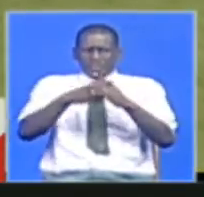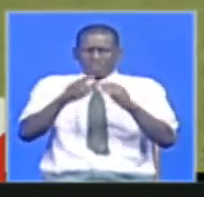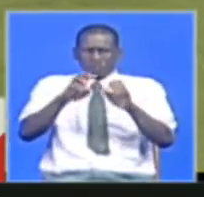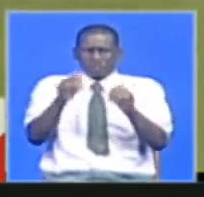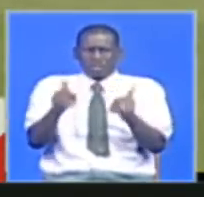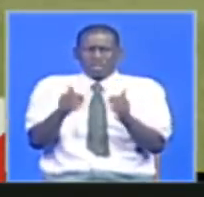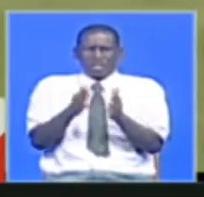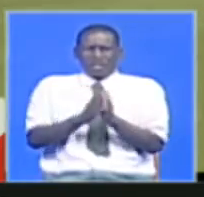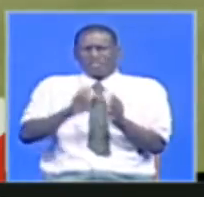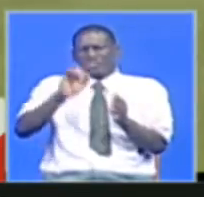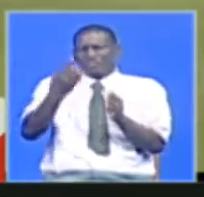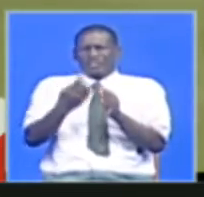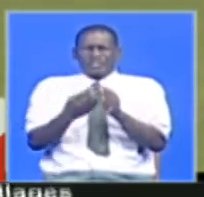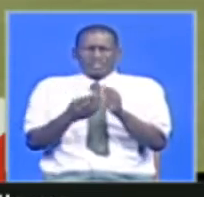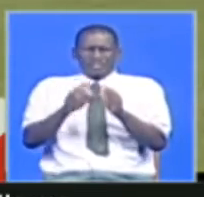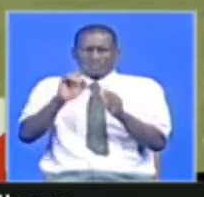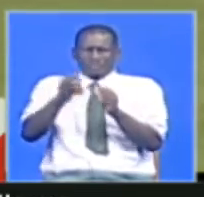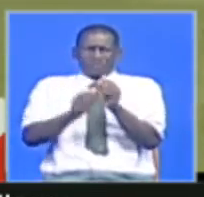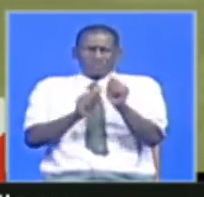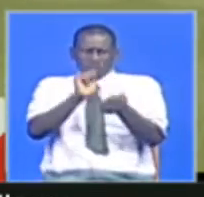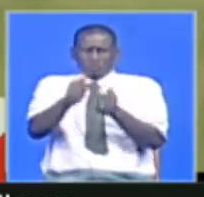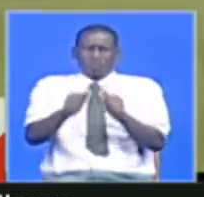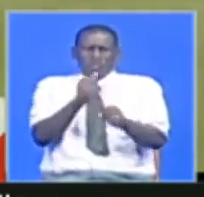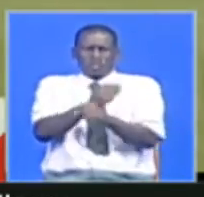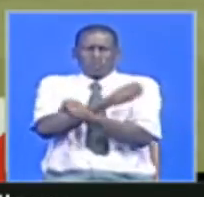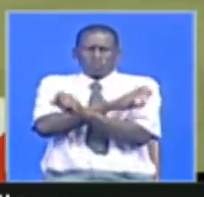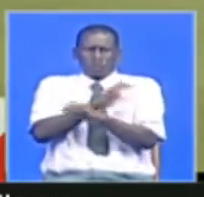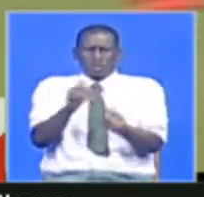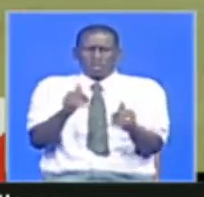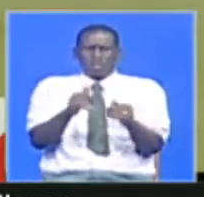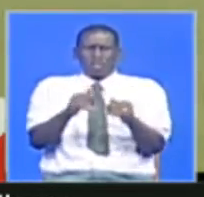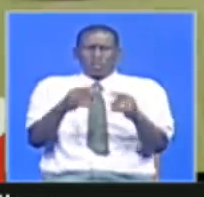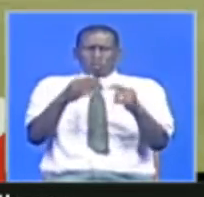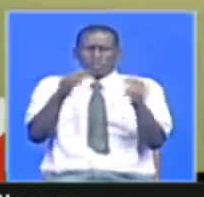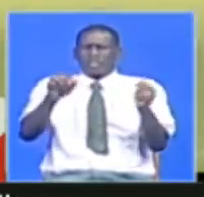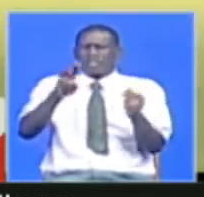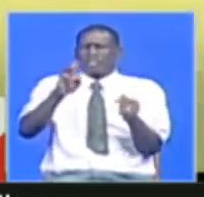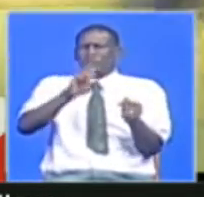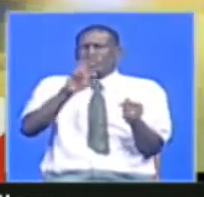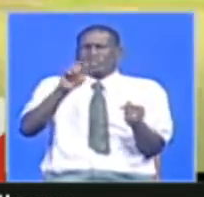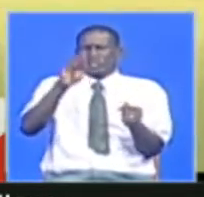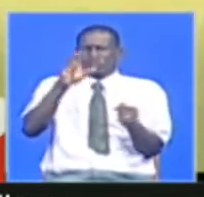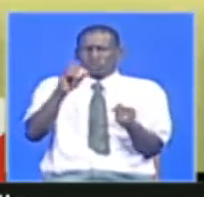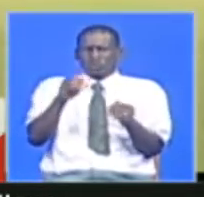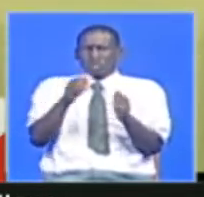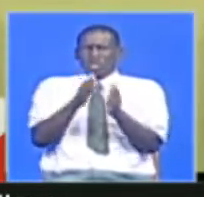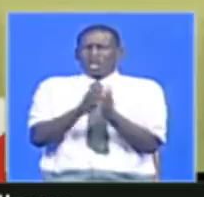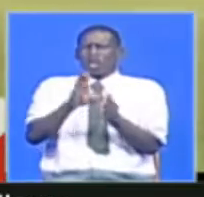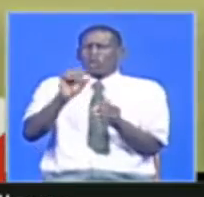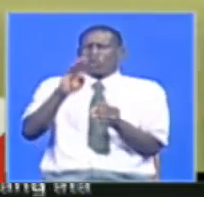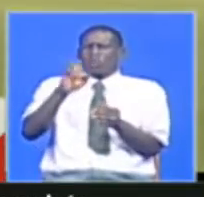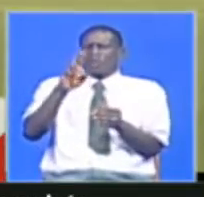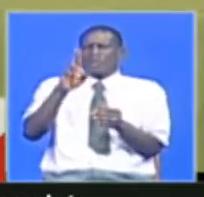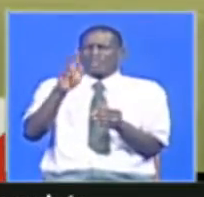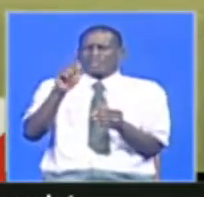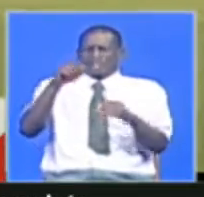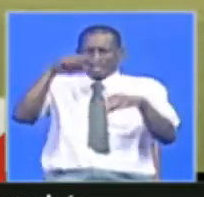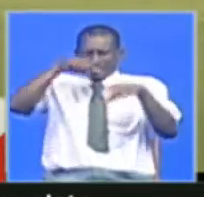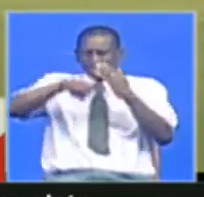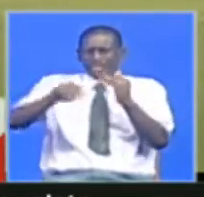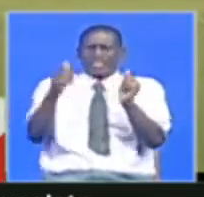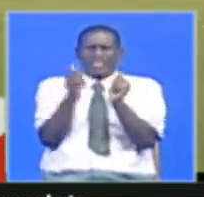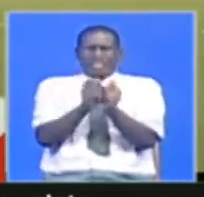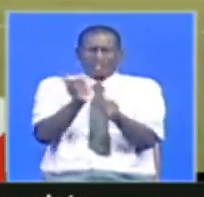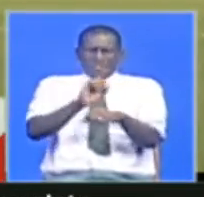their first pace proved too much for Frank owners Wazito, with Robert Ochema scoring in the 10th minute.